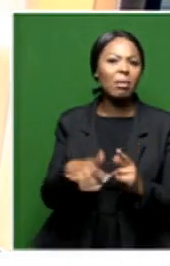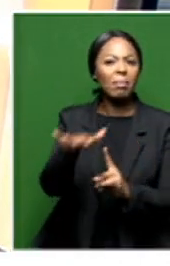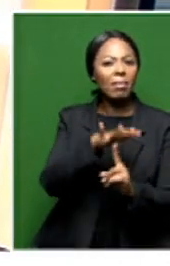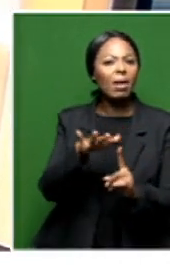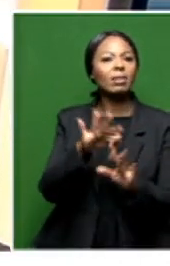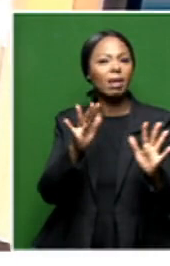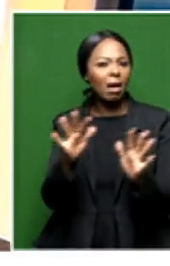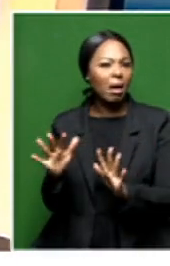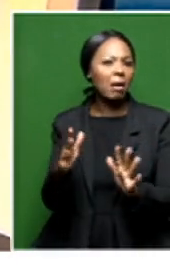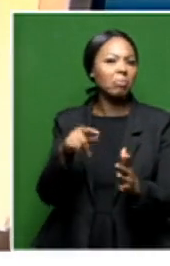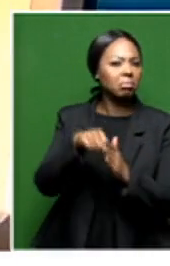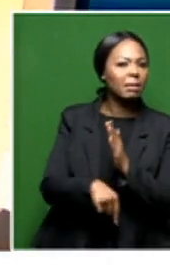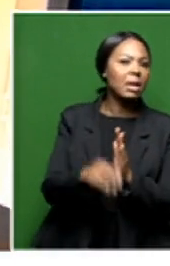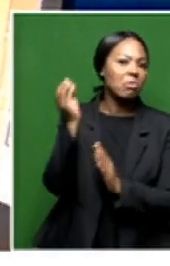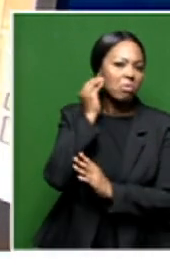Archbishop.